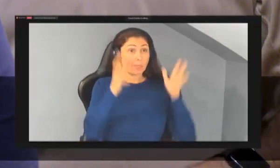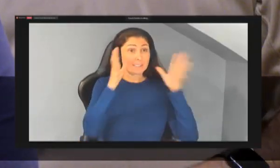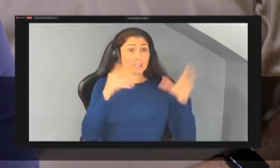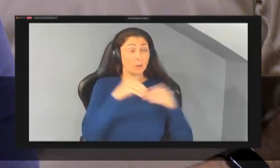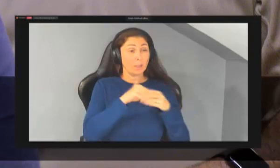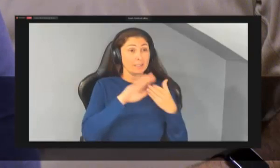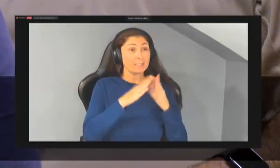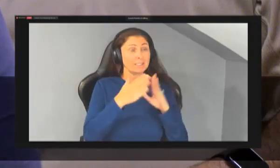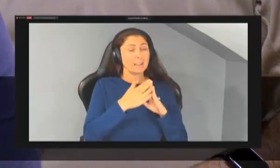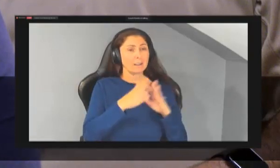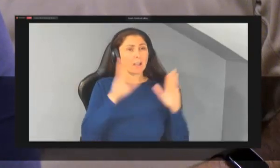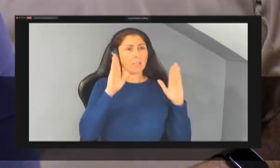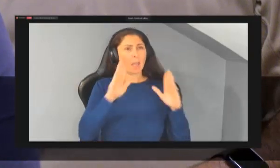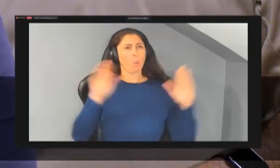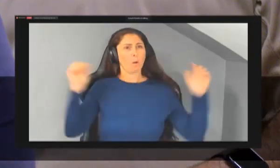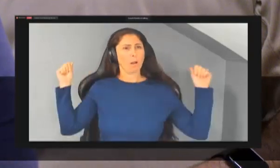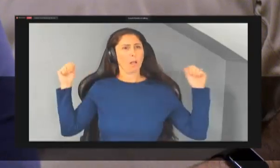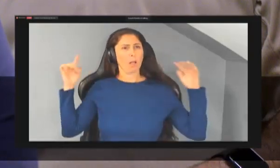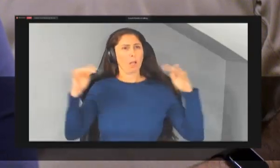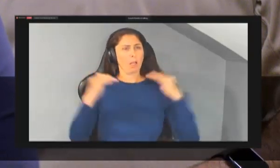the suburbs.